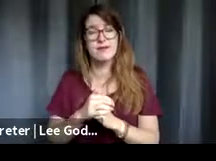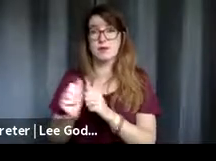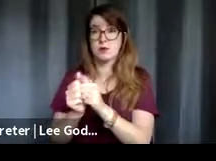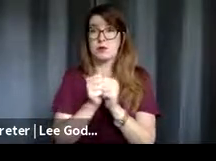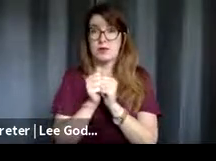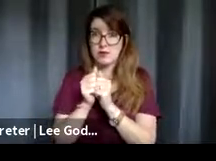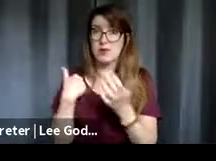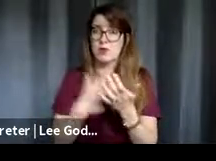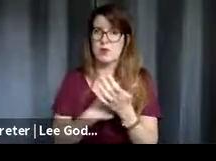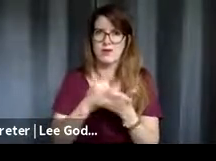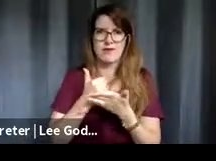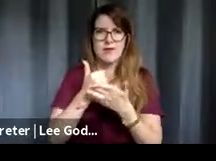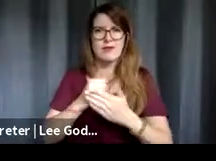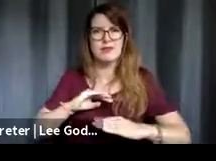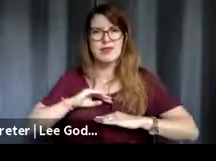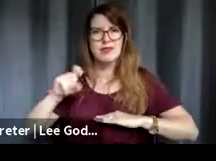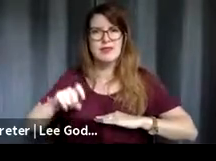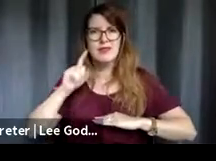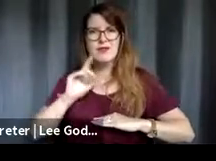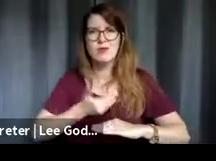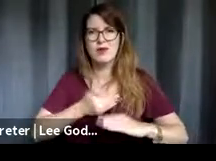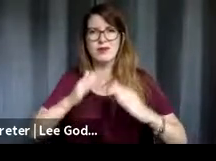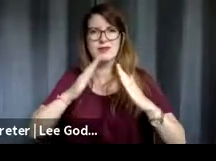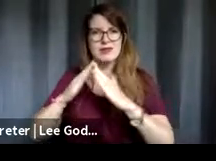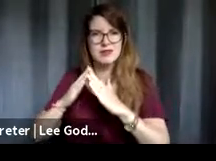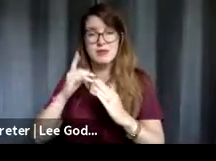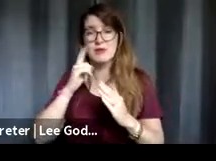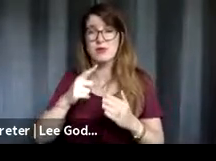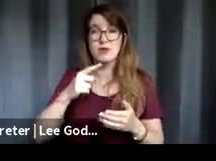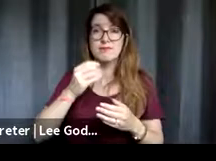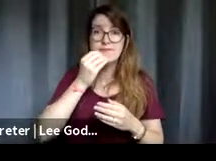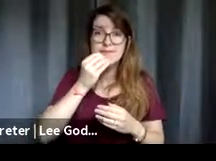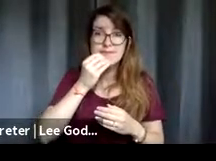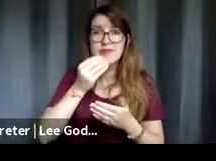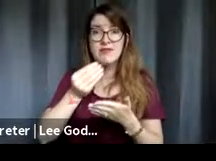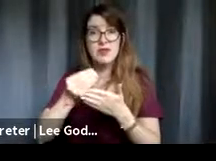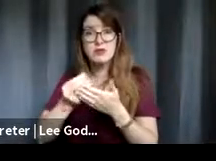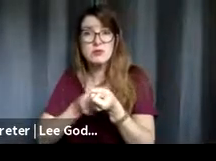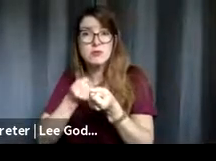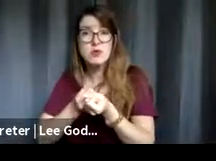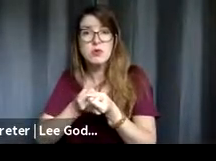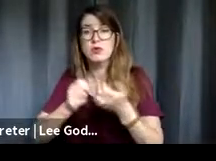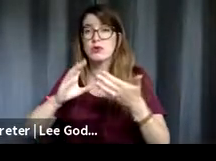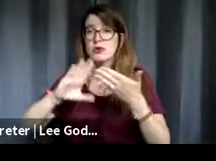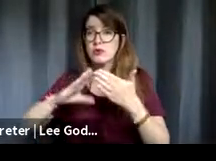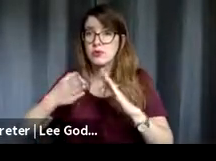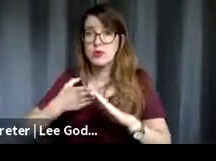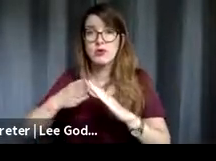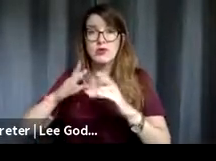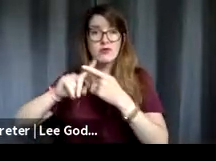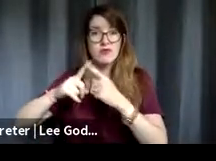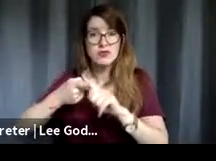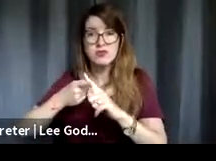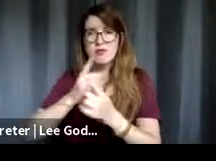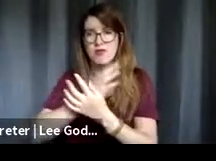Together, we help meet the needs of our city, from meals and financial support to community and friendship.